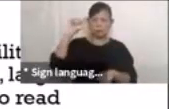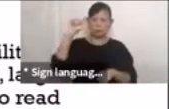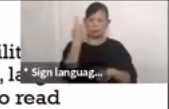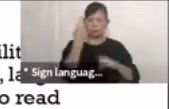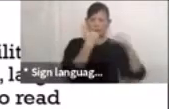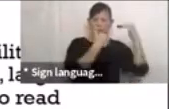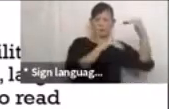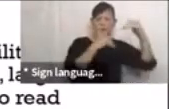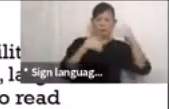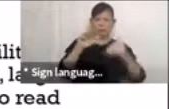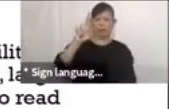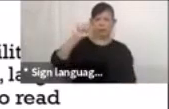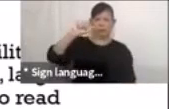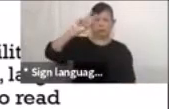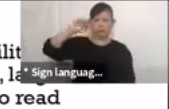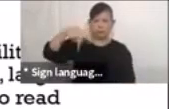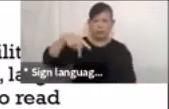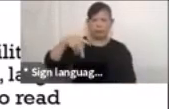lowered examination